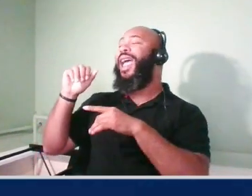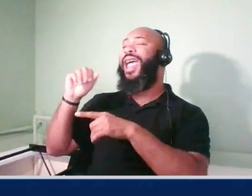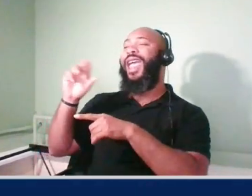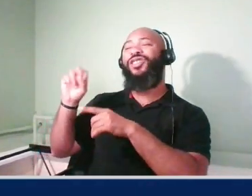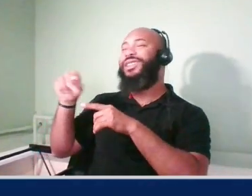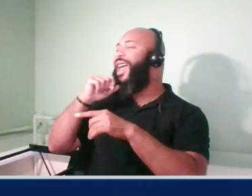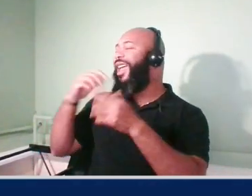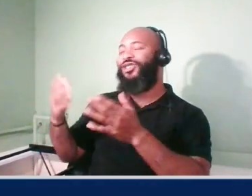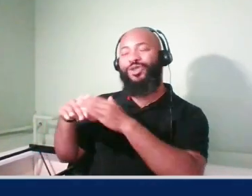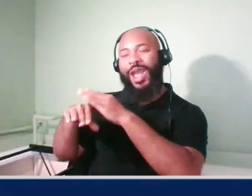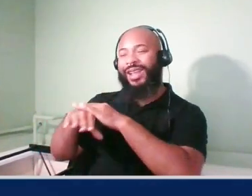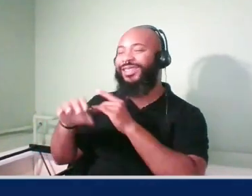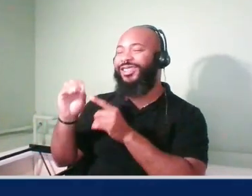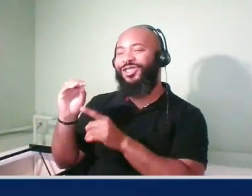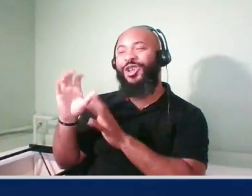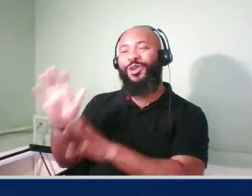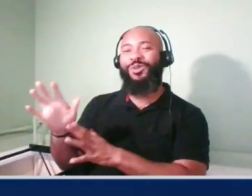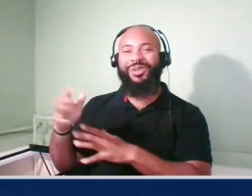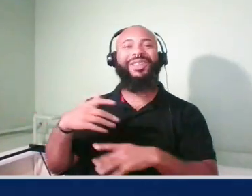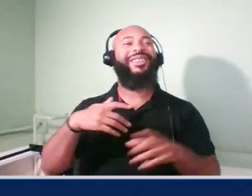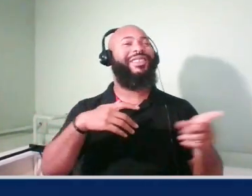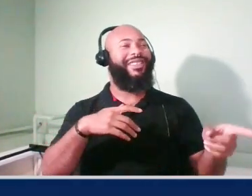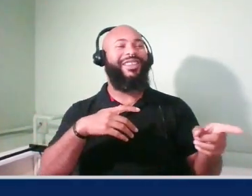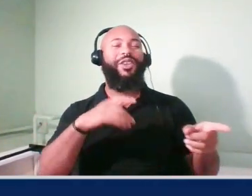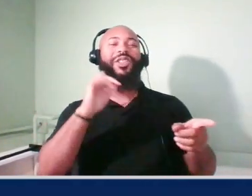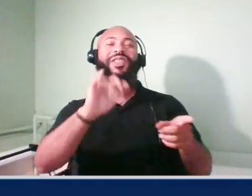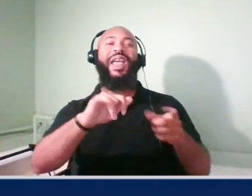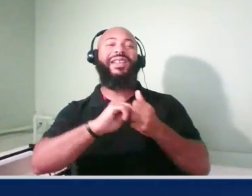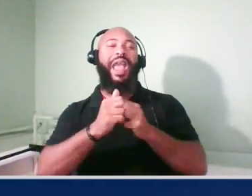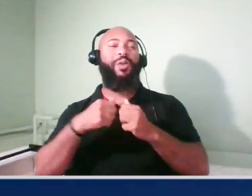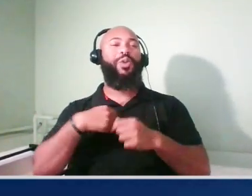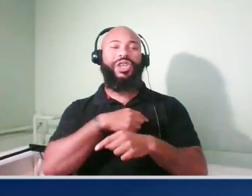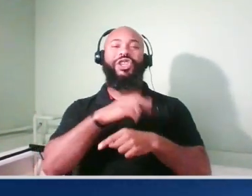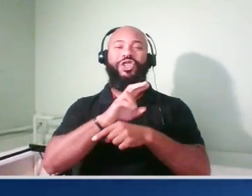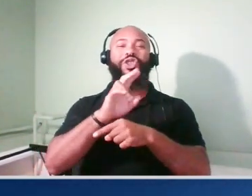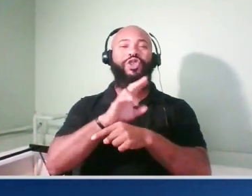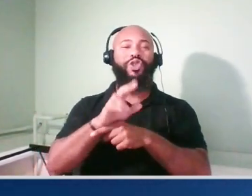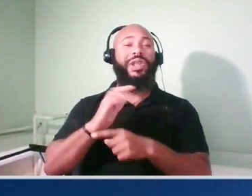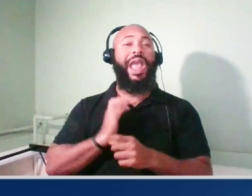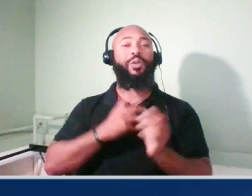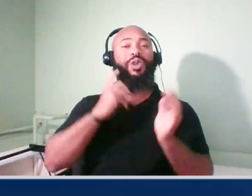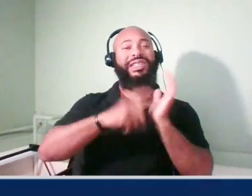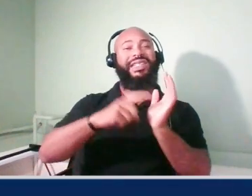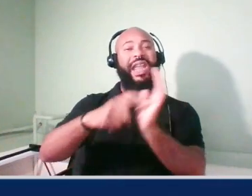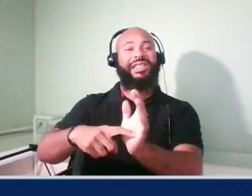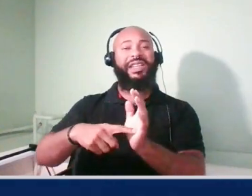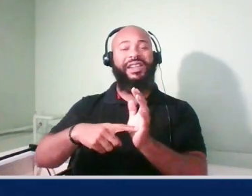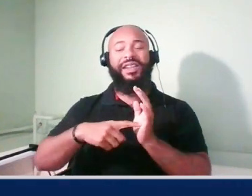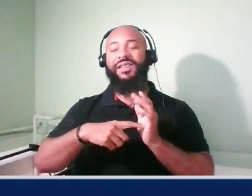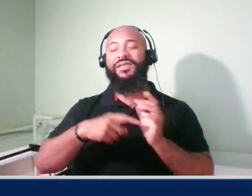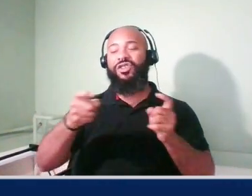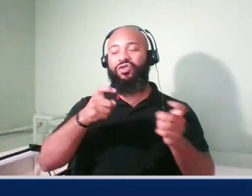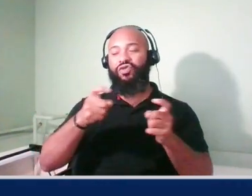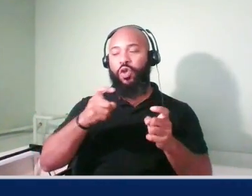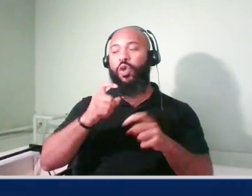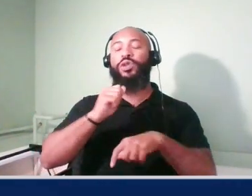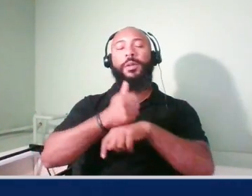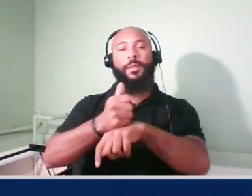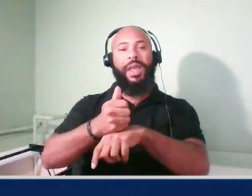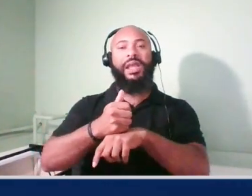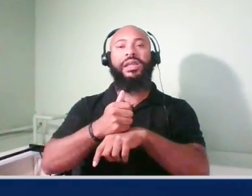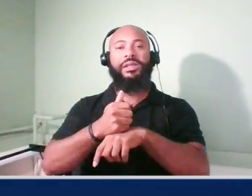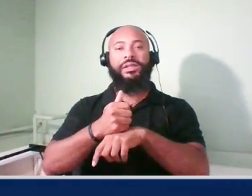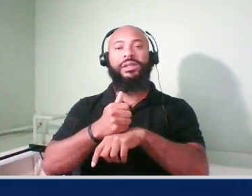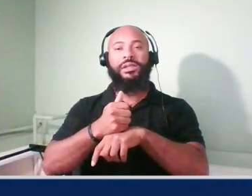right. Right? So that's built using SCPs. Our detective controls are actually based off of config rules, okay,